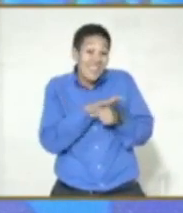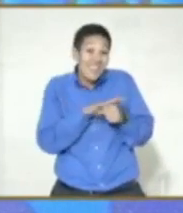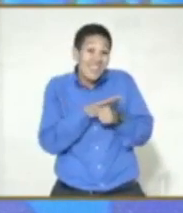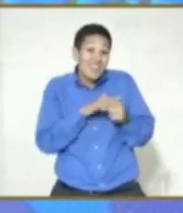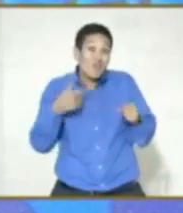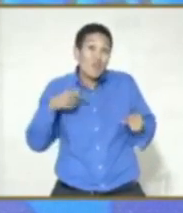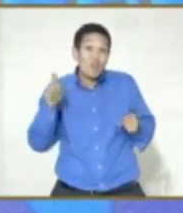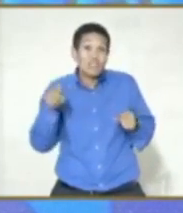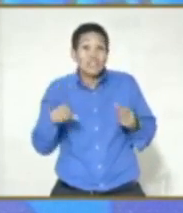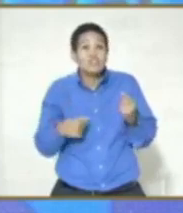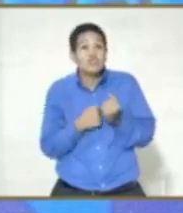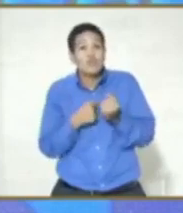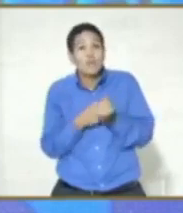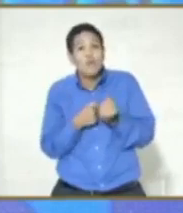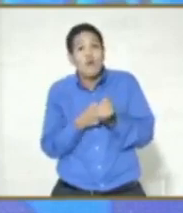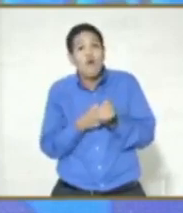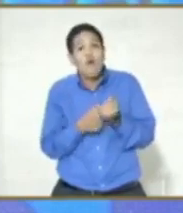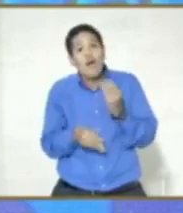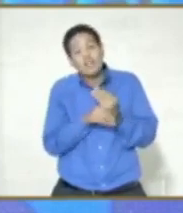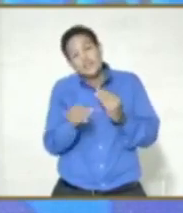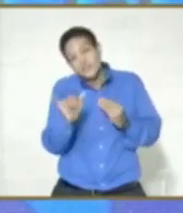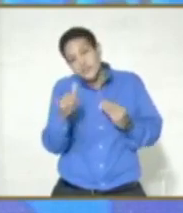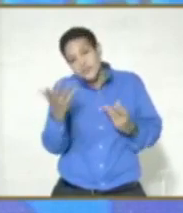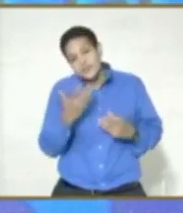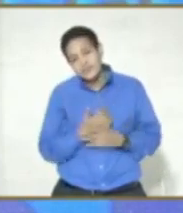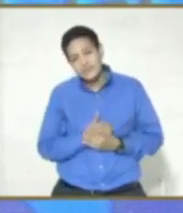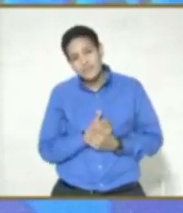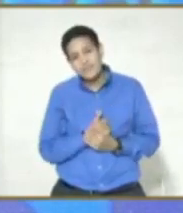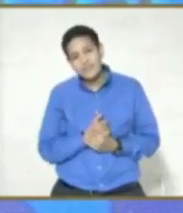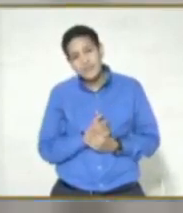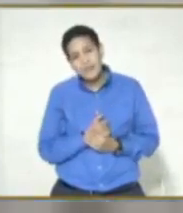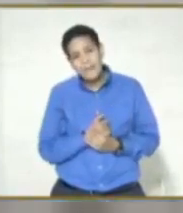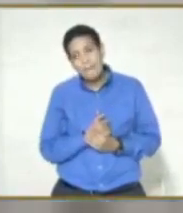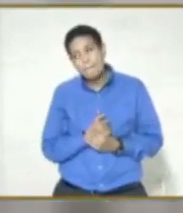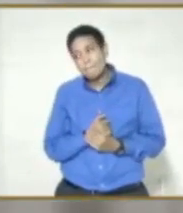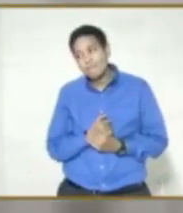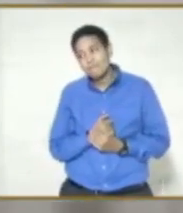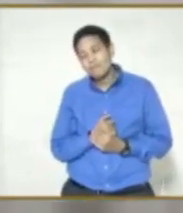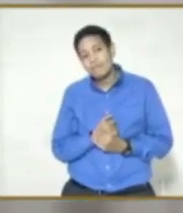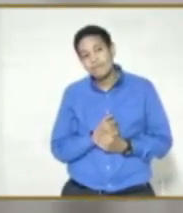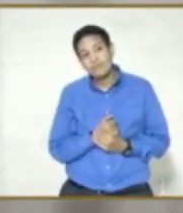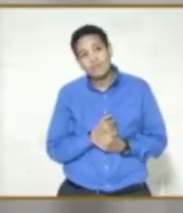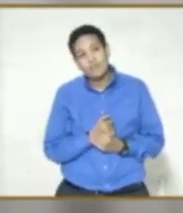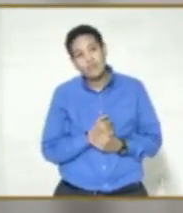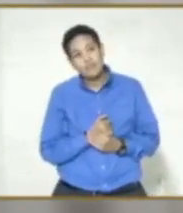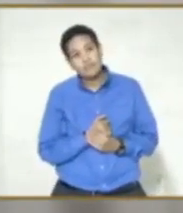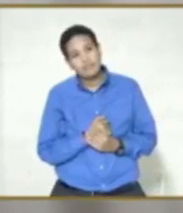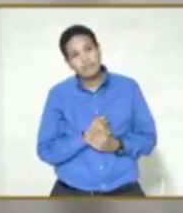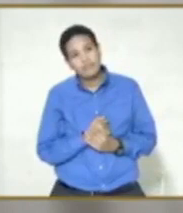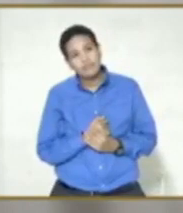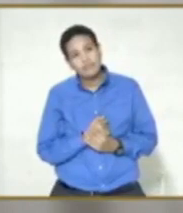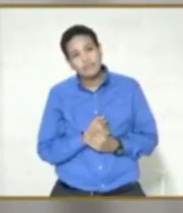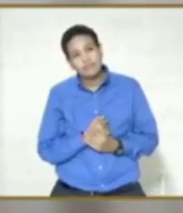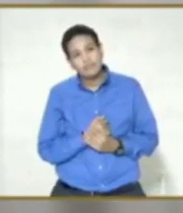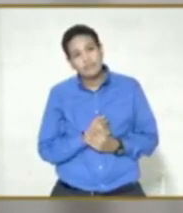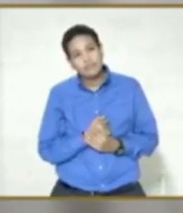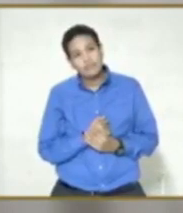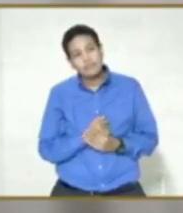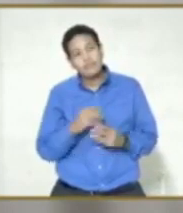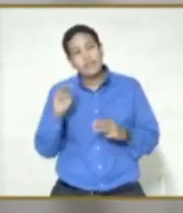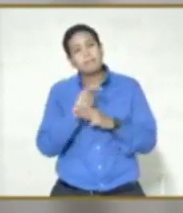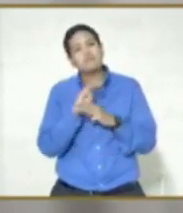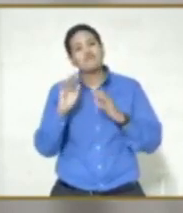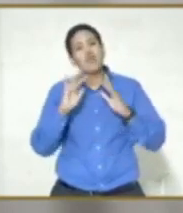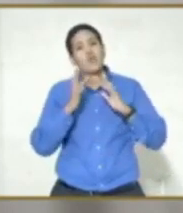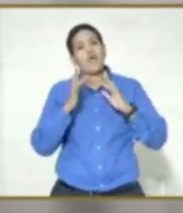would need assistance also. Thank you, Honourable Minister. Just want to bring attention to the ministry's website, which